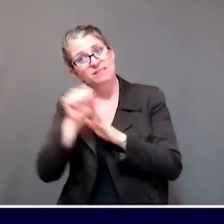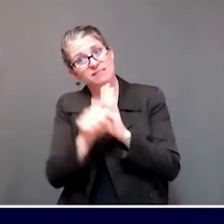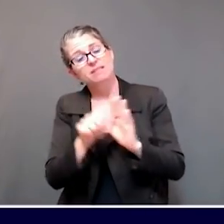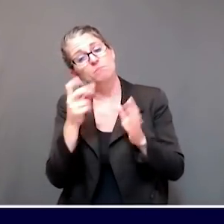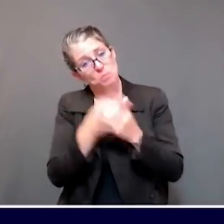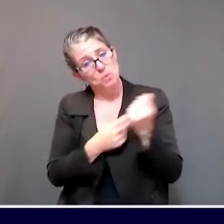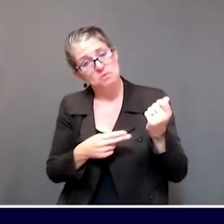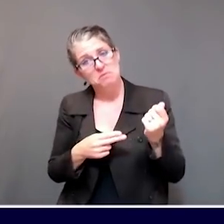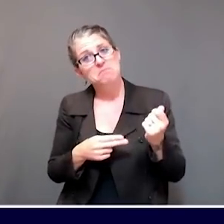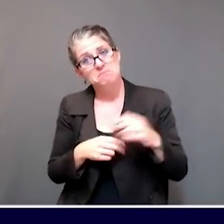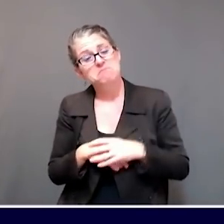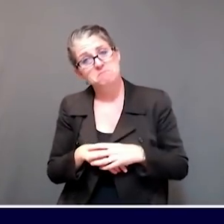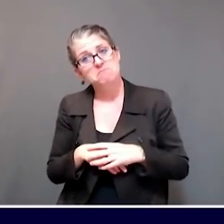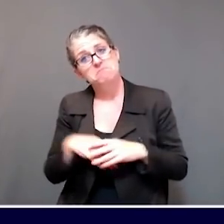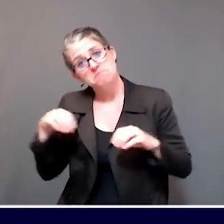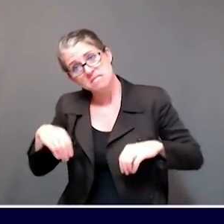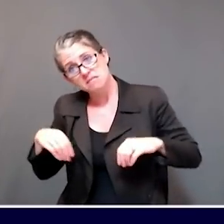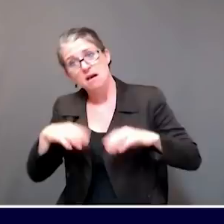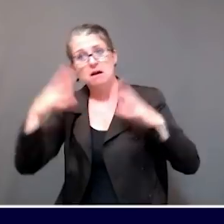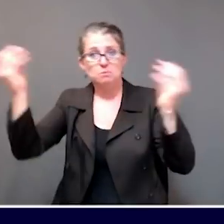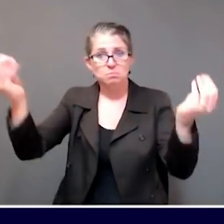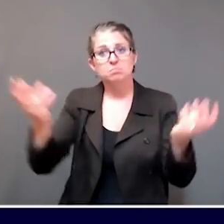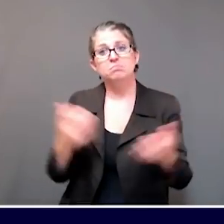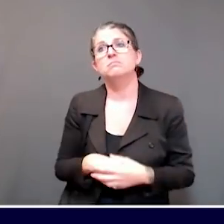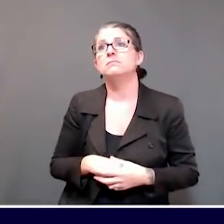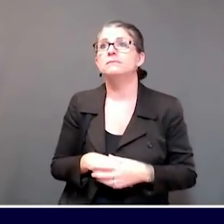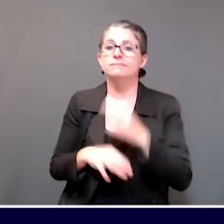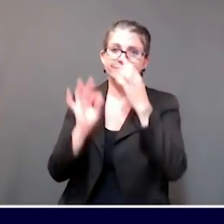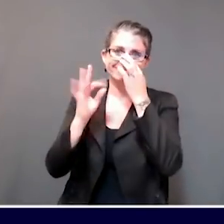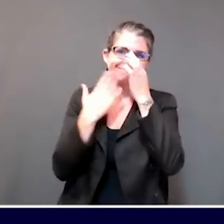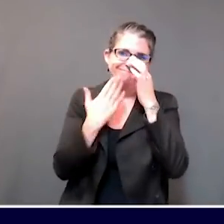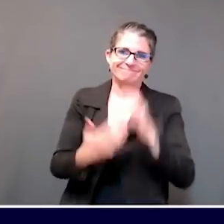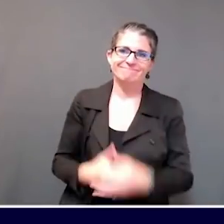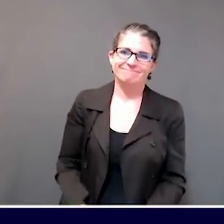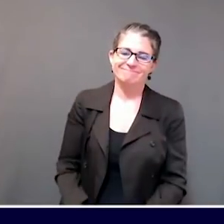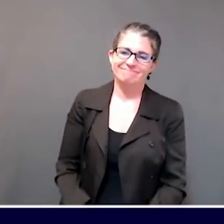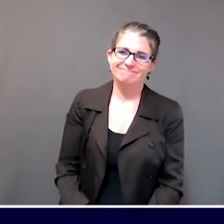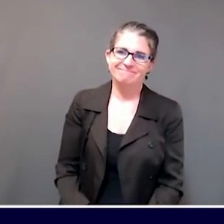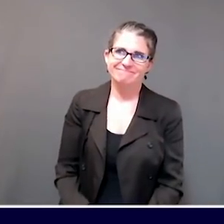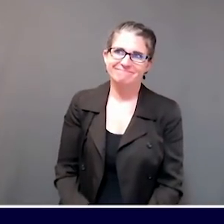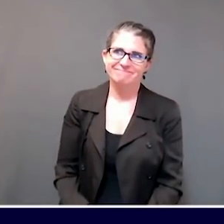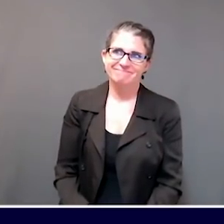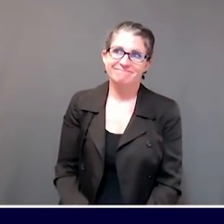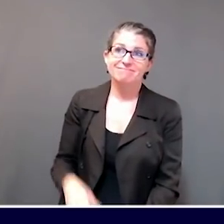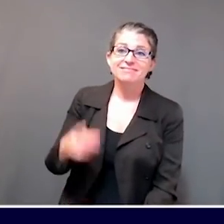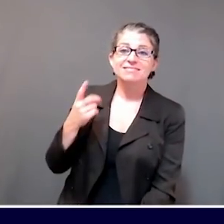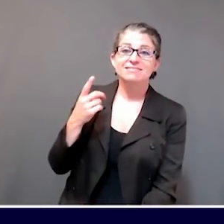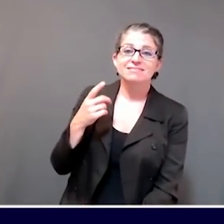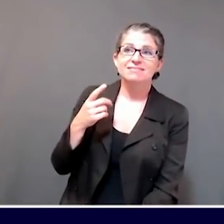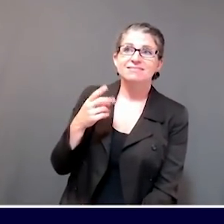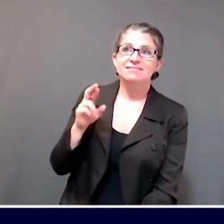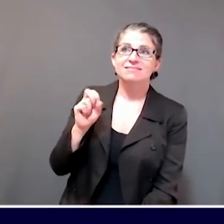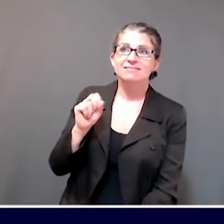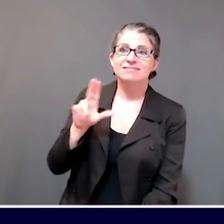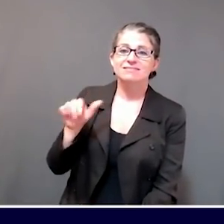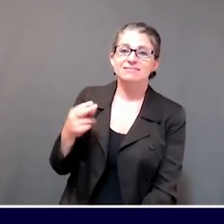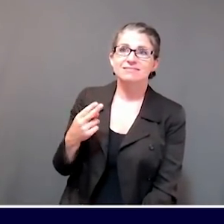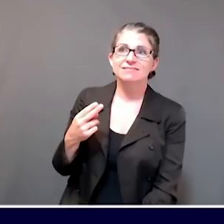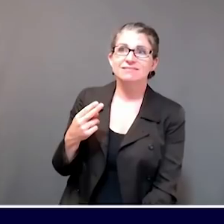nation. Great, thank you. Thanks, Emily. I'm going to turn to Eric Russell at the Press Herald